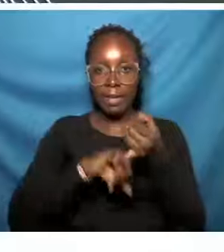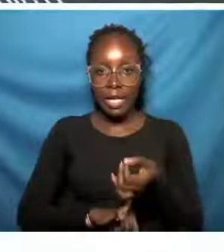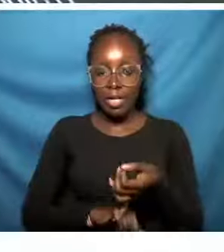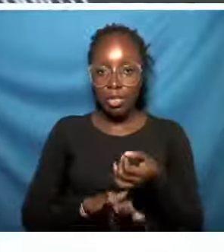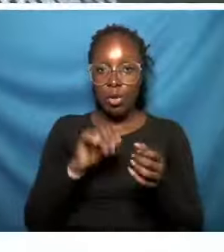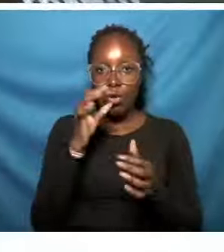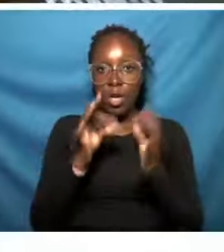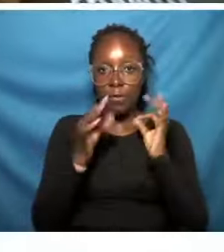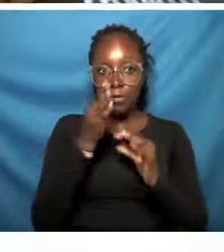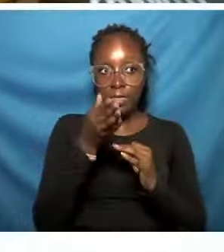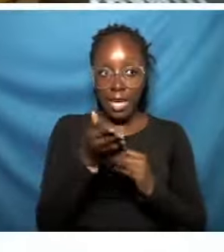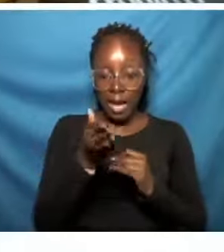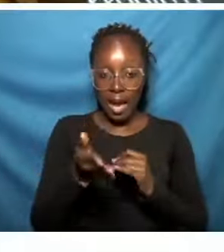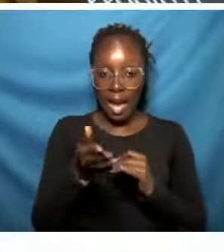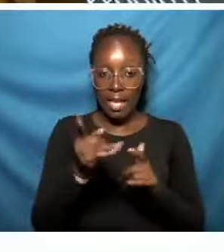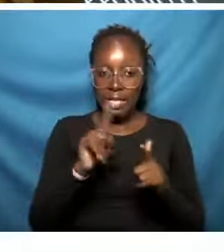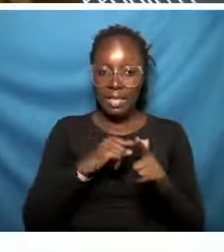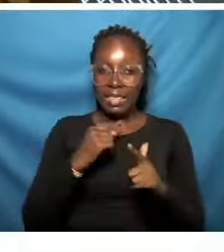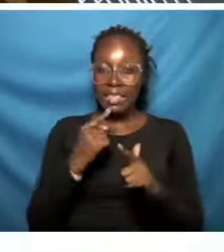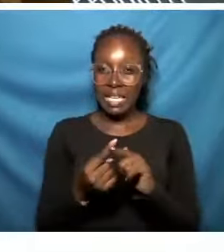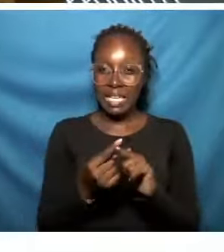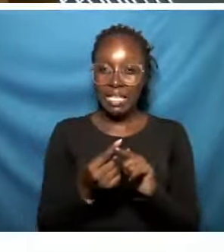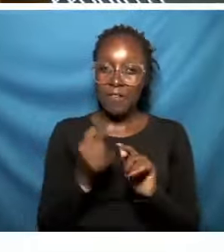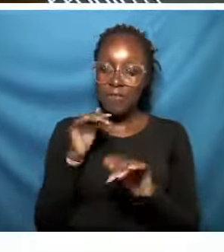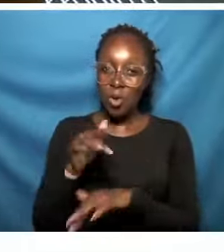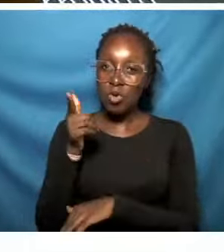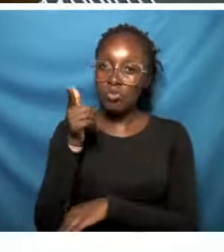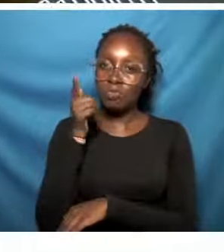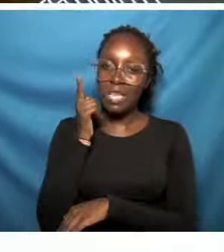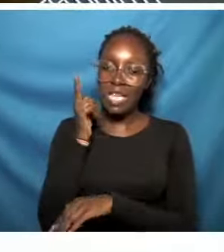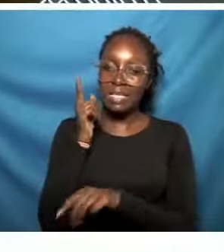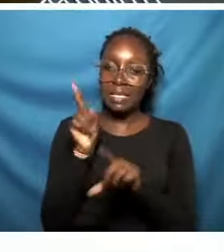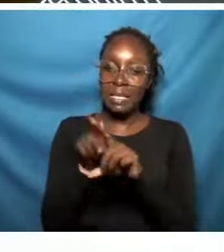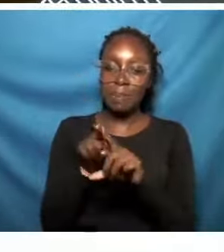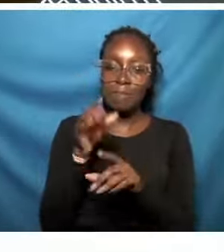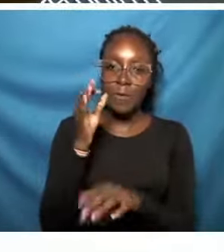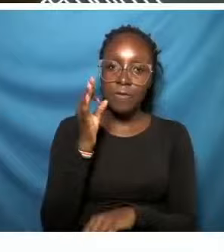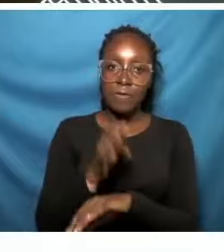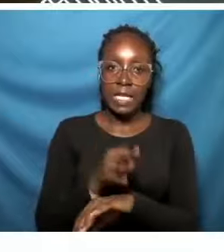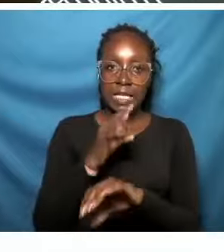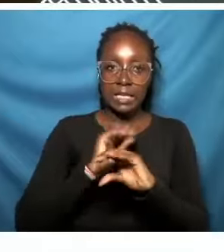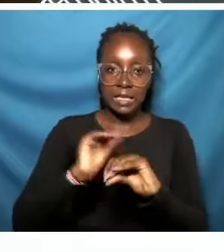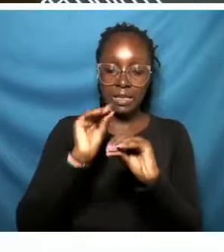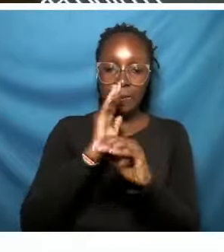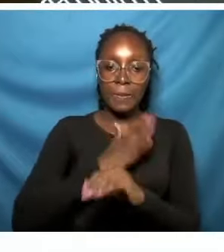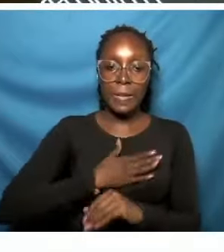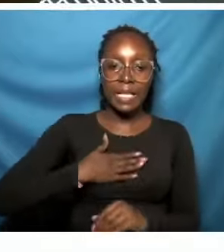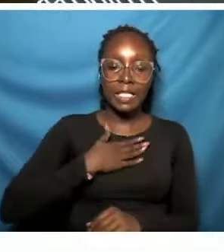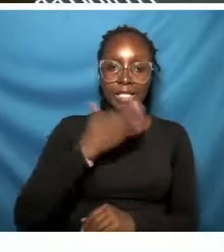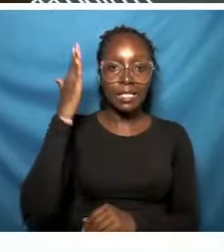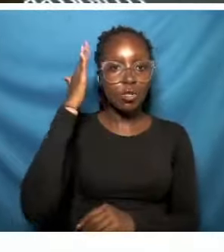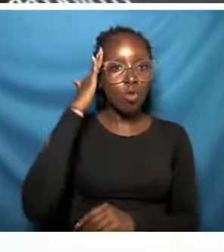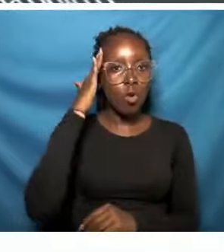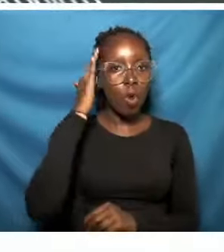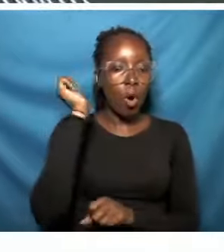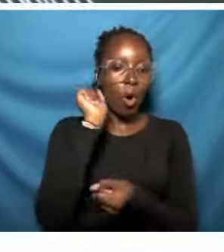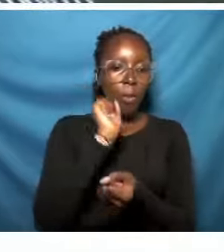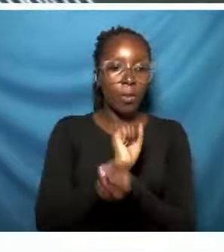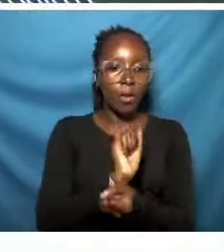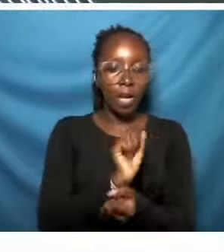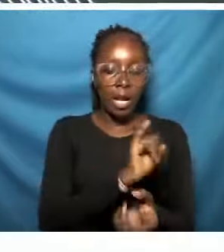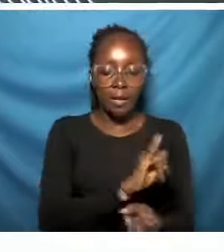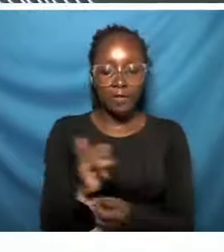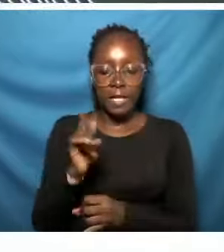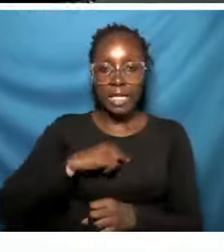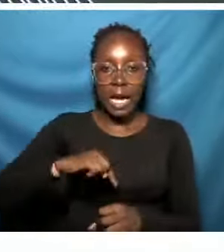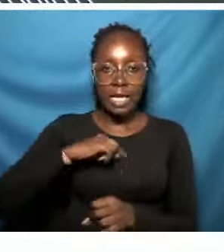been sidetracked by legalism or false teachings, please know, Paul is inviting us to recognize